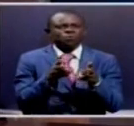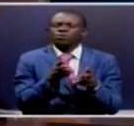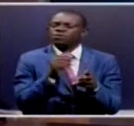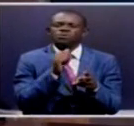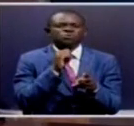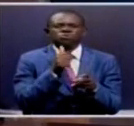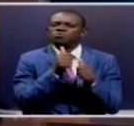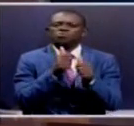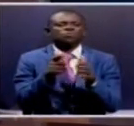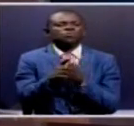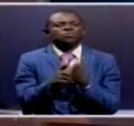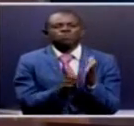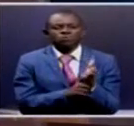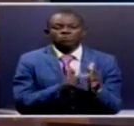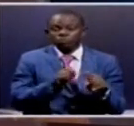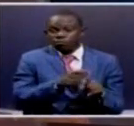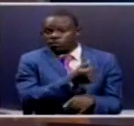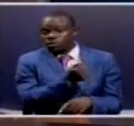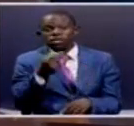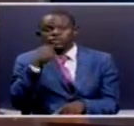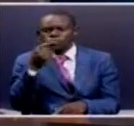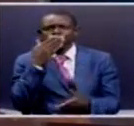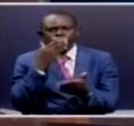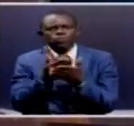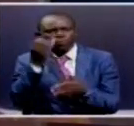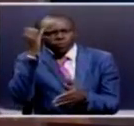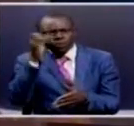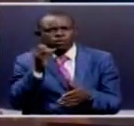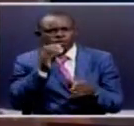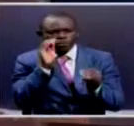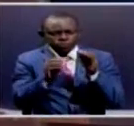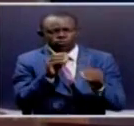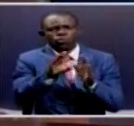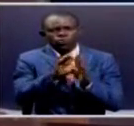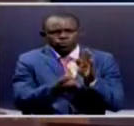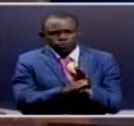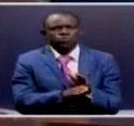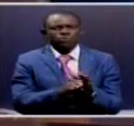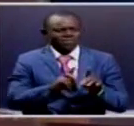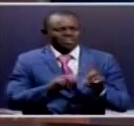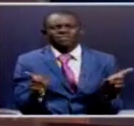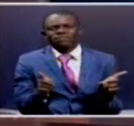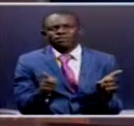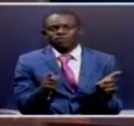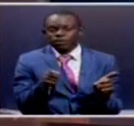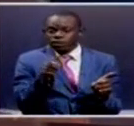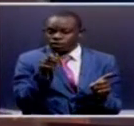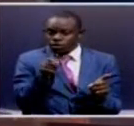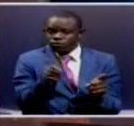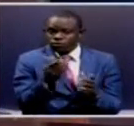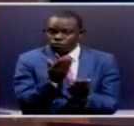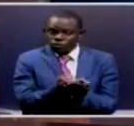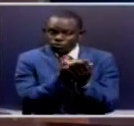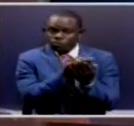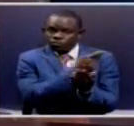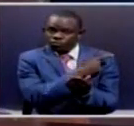as a progressive bill that will enhance democracy and good governance. Whether this bill will go through in Parliament and later